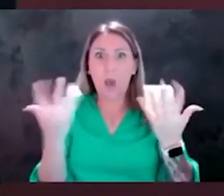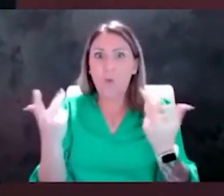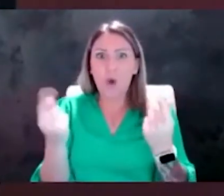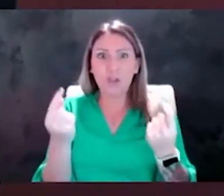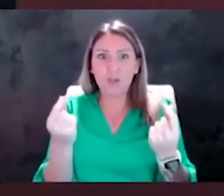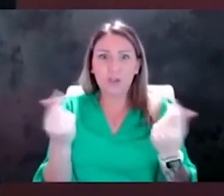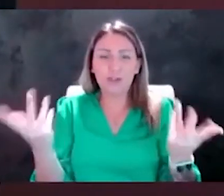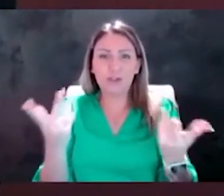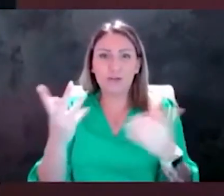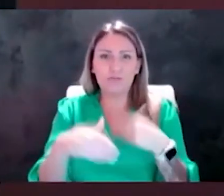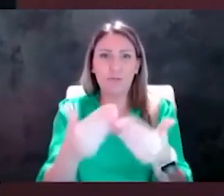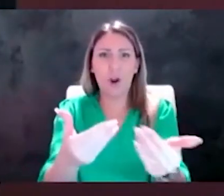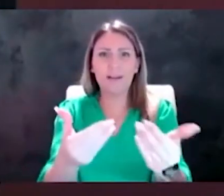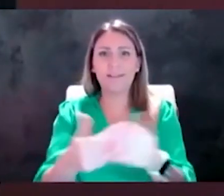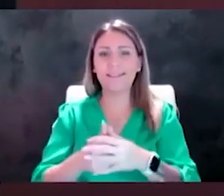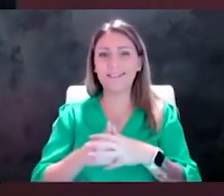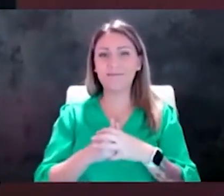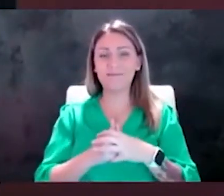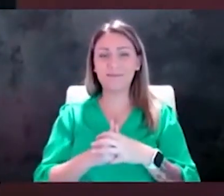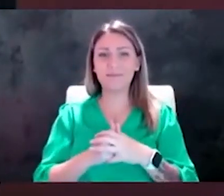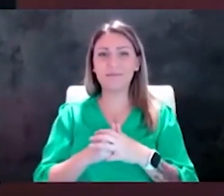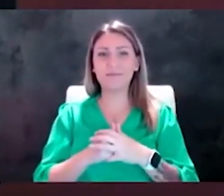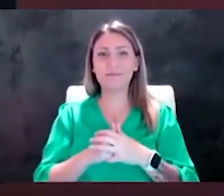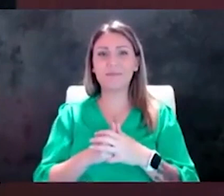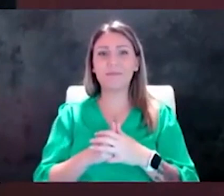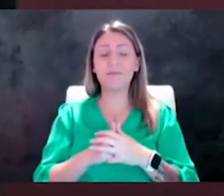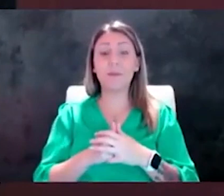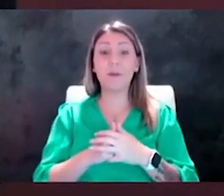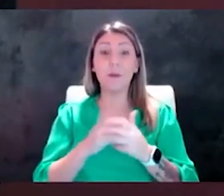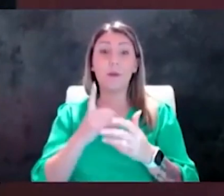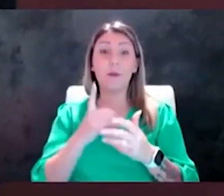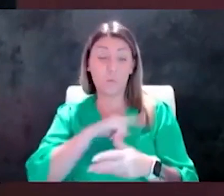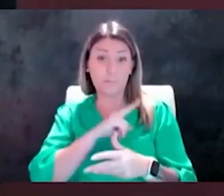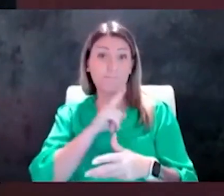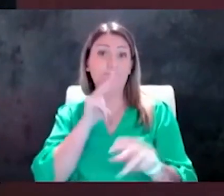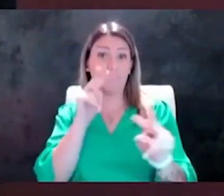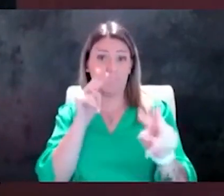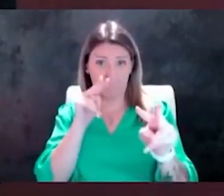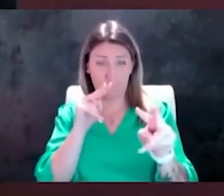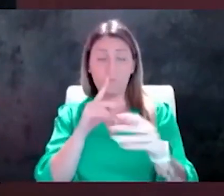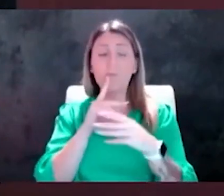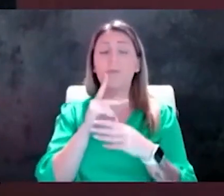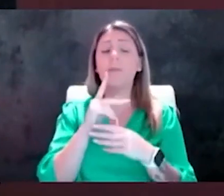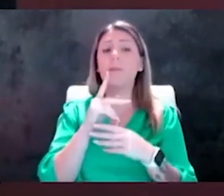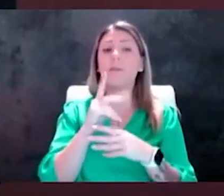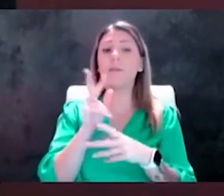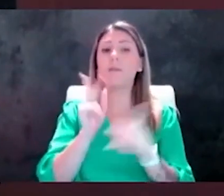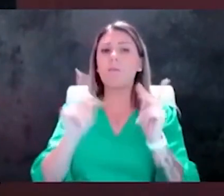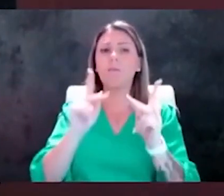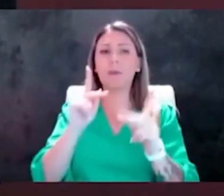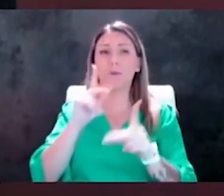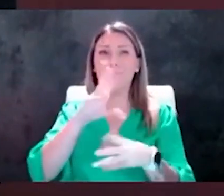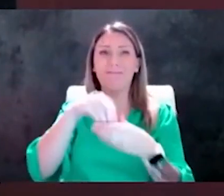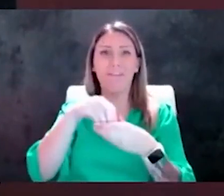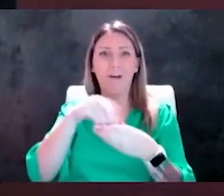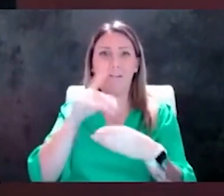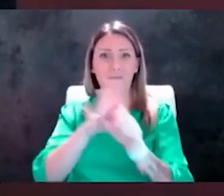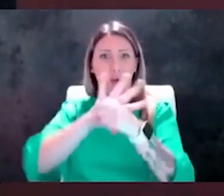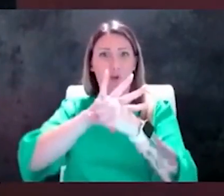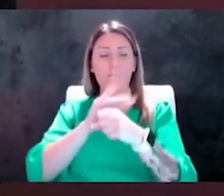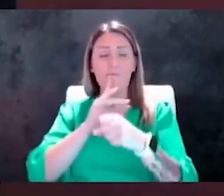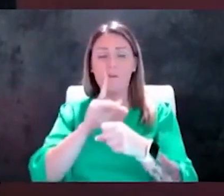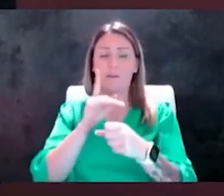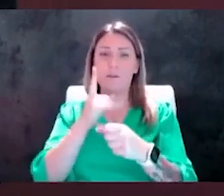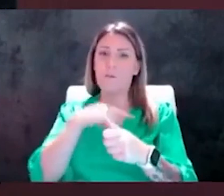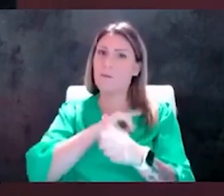I think that we have been following this pretty closely. You know, for those of us in the COVID world, we've been following the information that's been coming out about this for